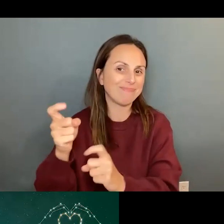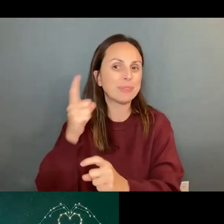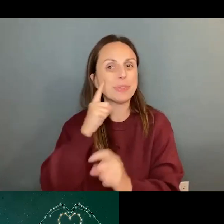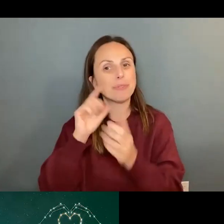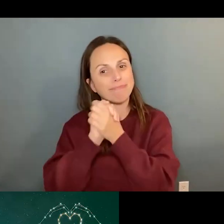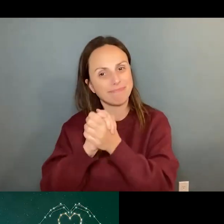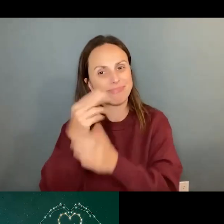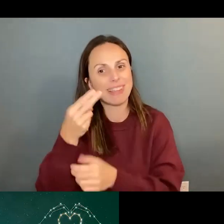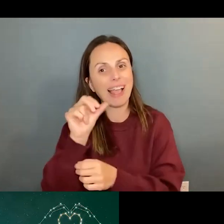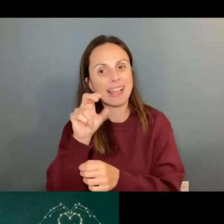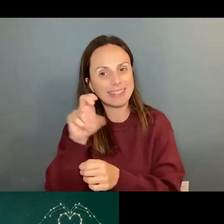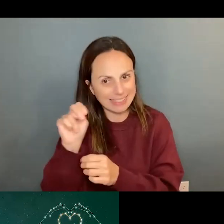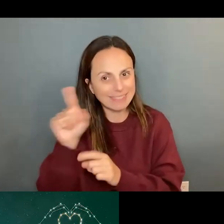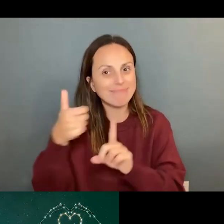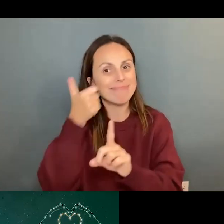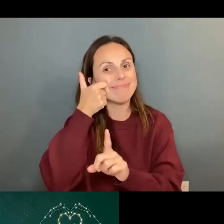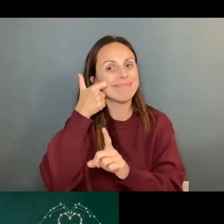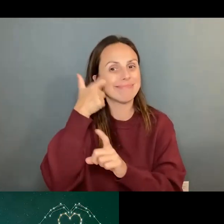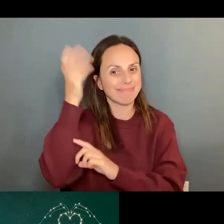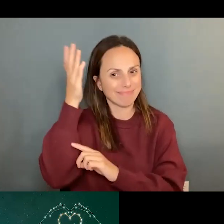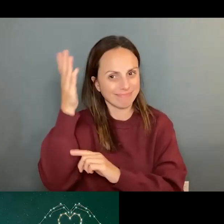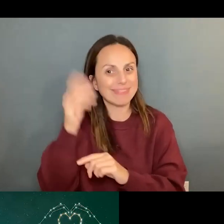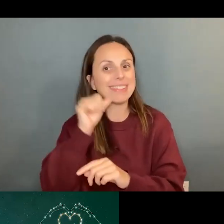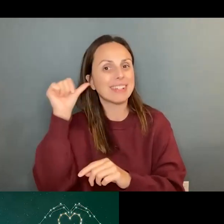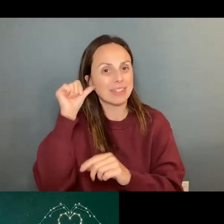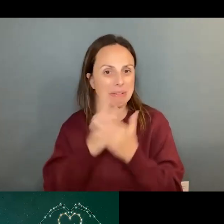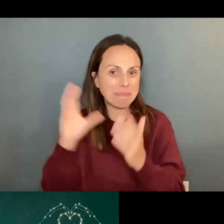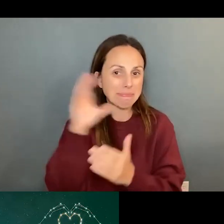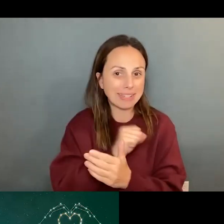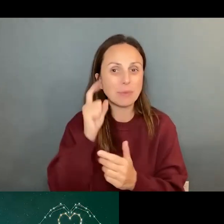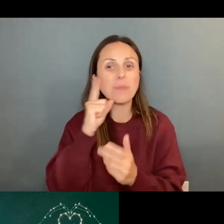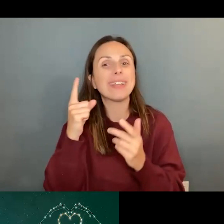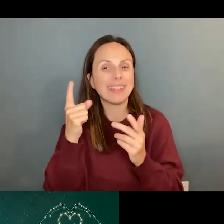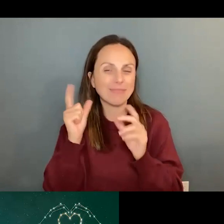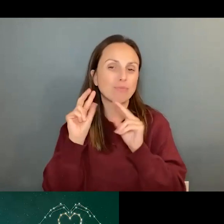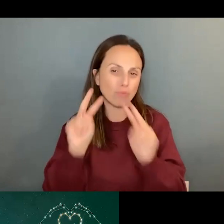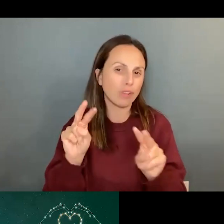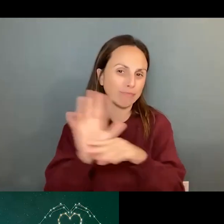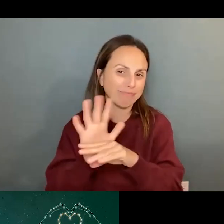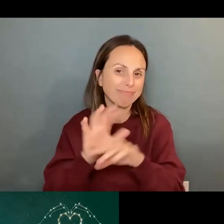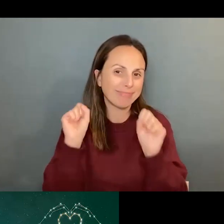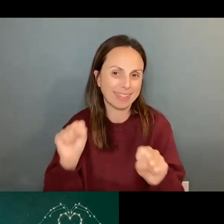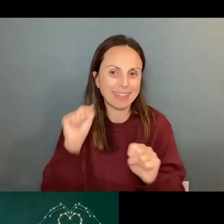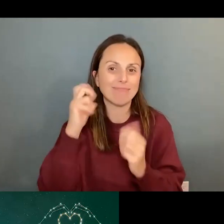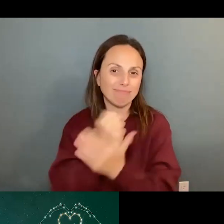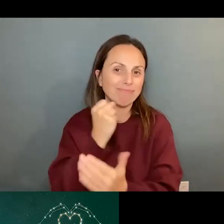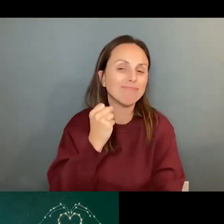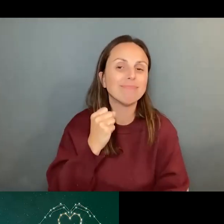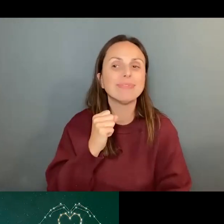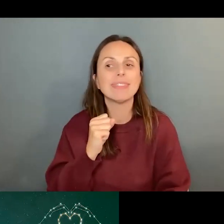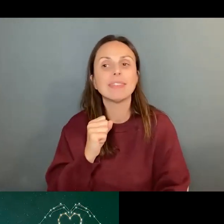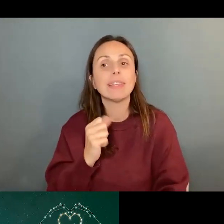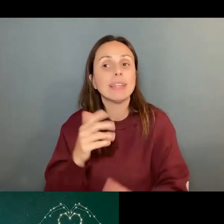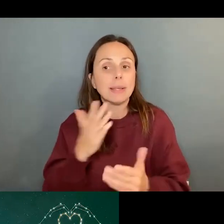congratulations, Haneen. She presented on it yesterday. For those of you, it will be available and is a recording if you didn't get a chance. So please join